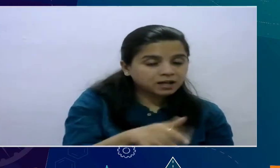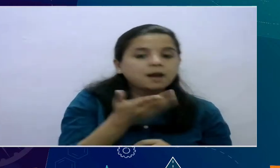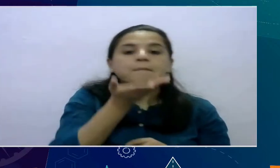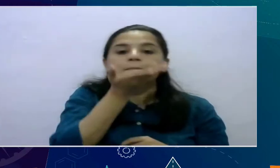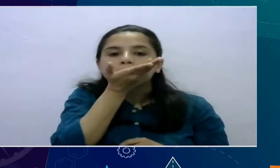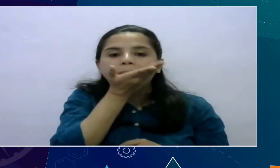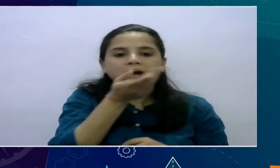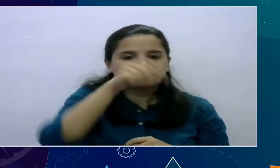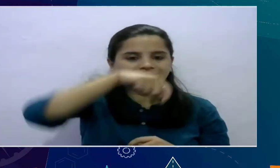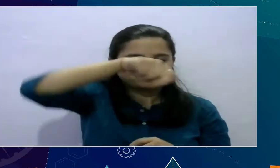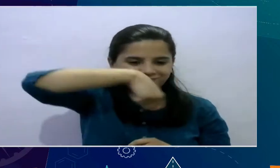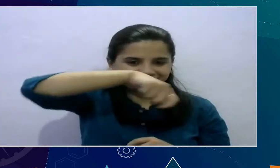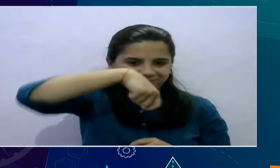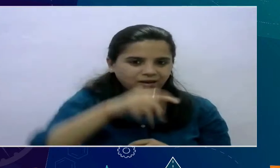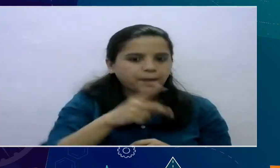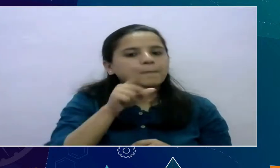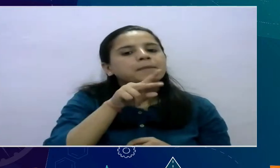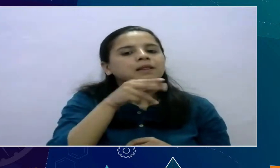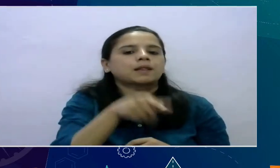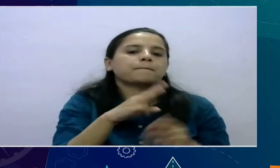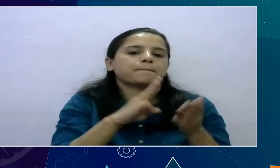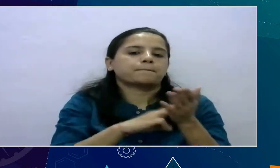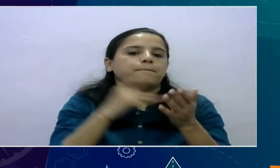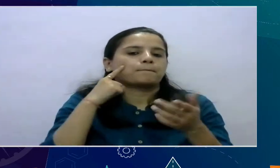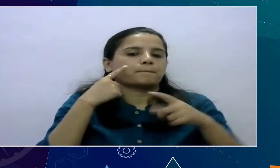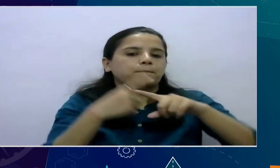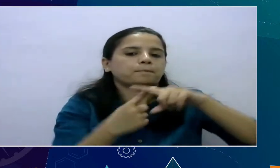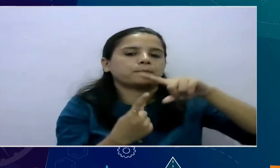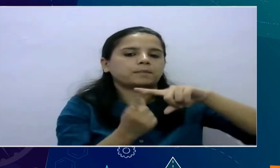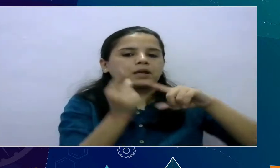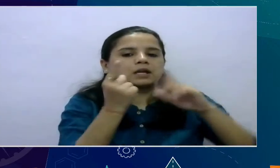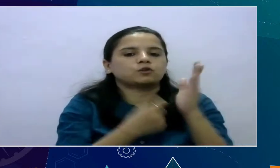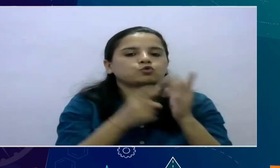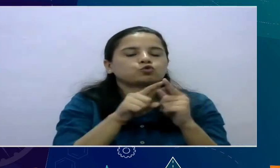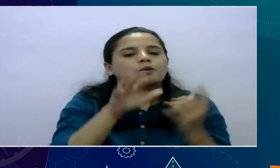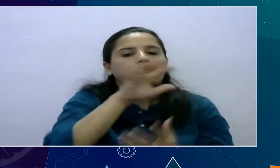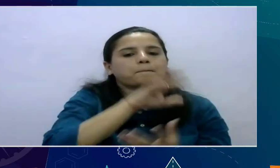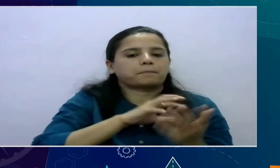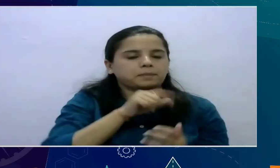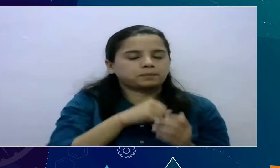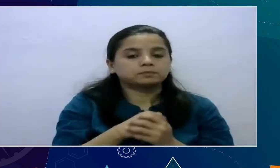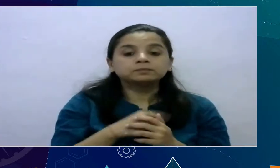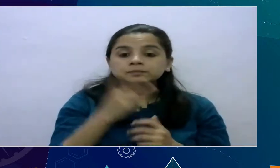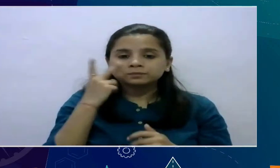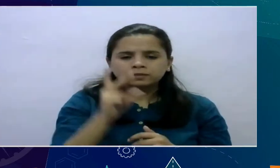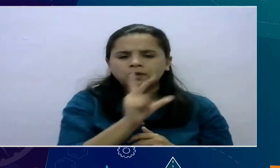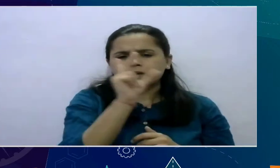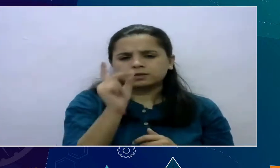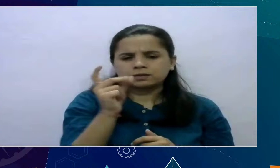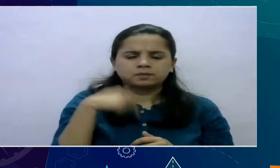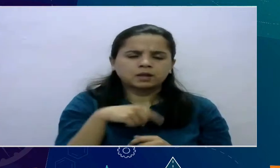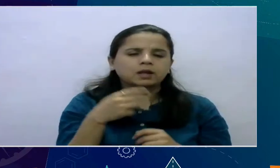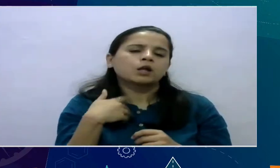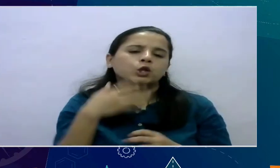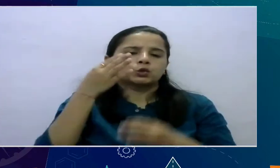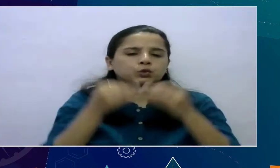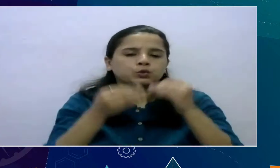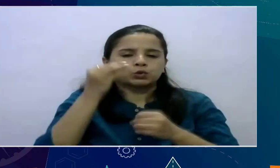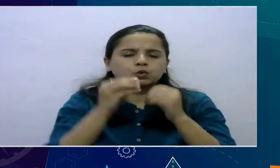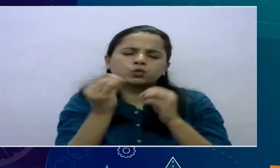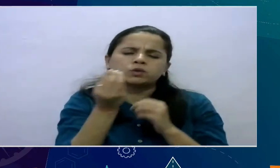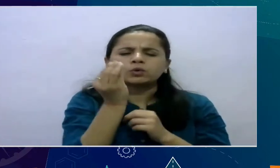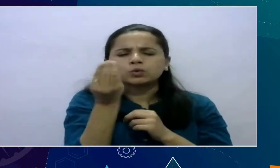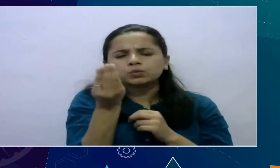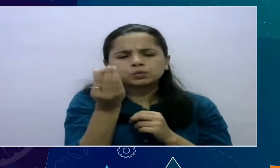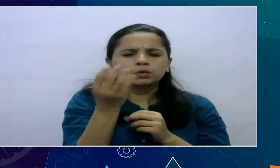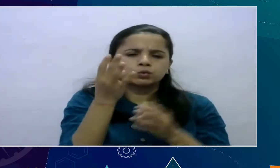water. Okay, fine. Next mixture, I'll take a small amount of milk